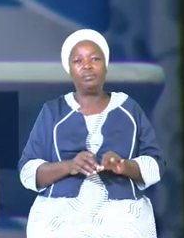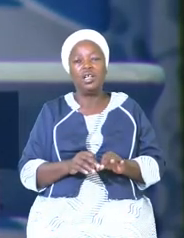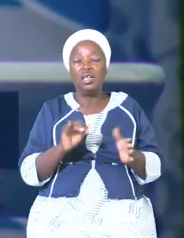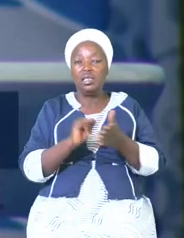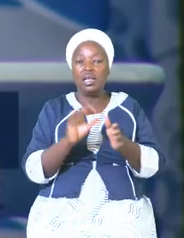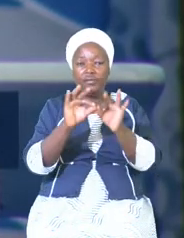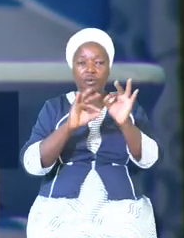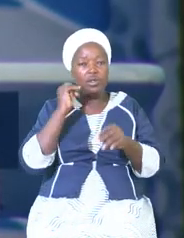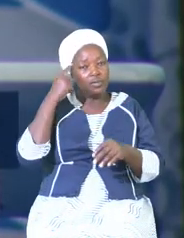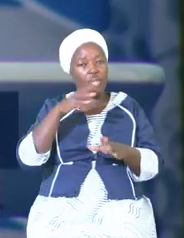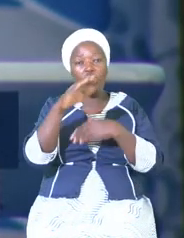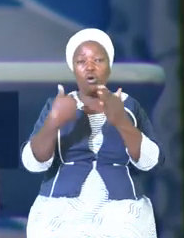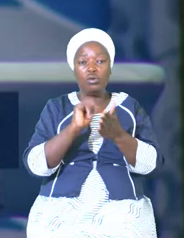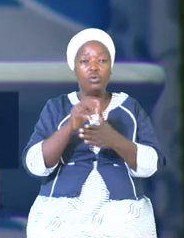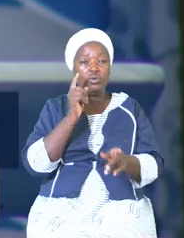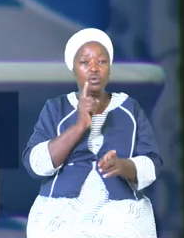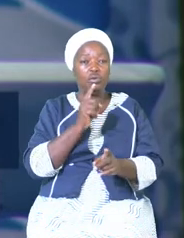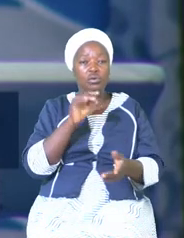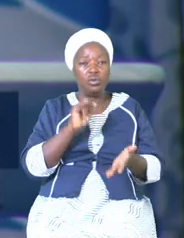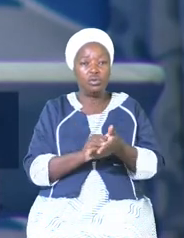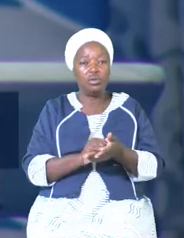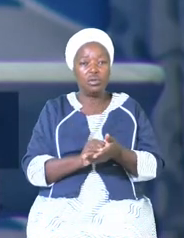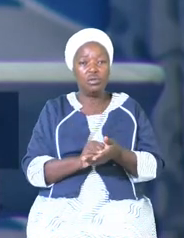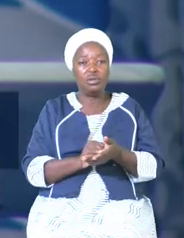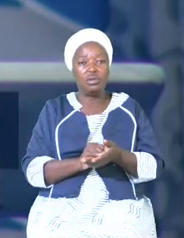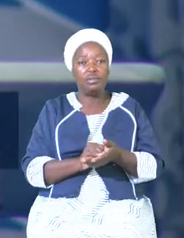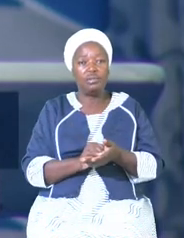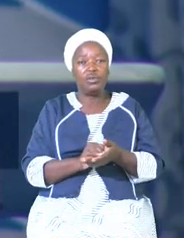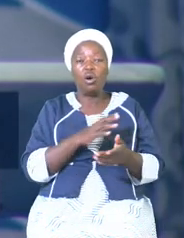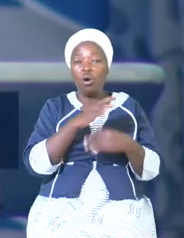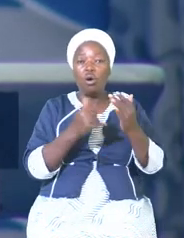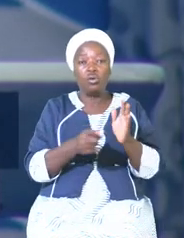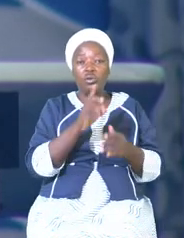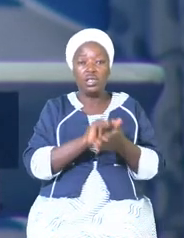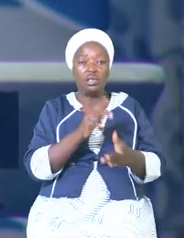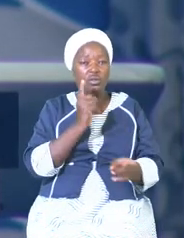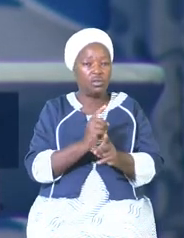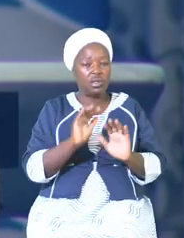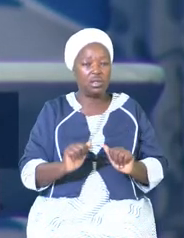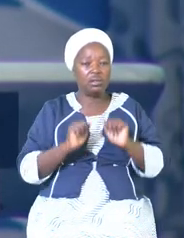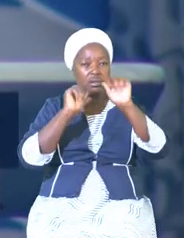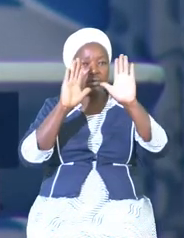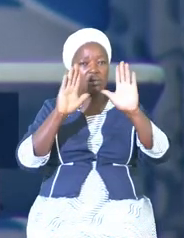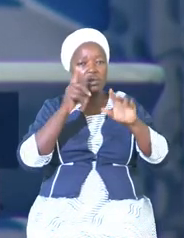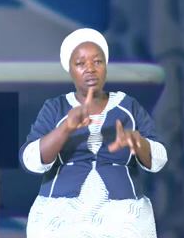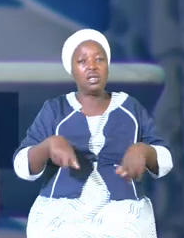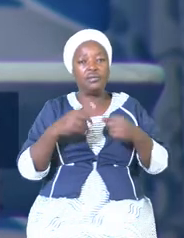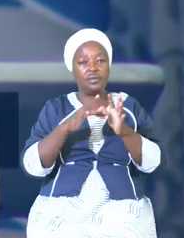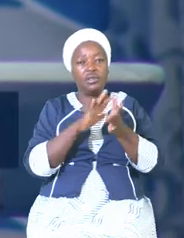that. Supply all the information required of us. We find